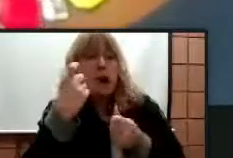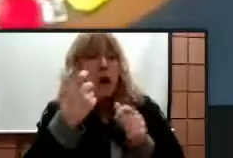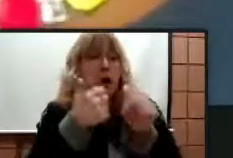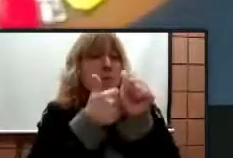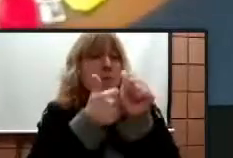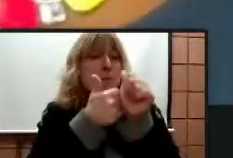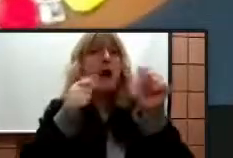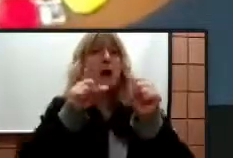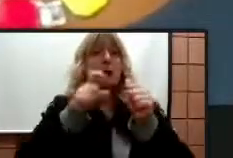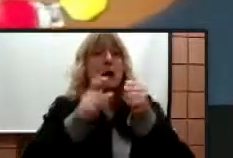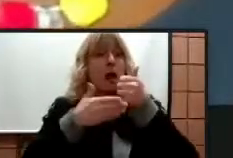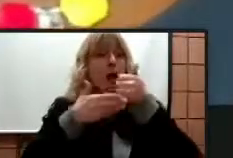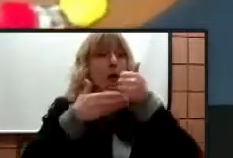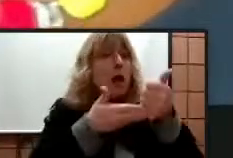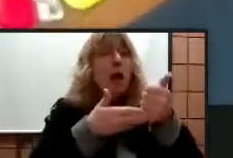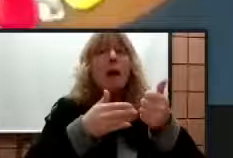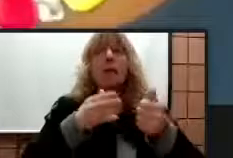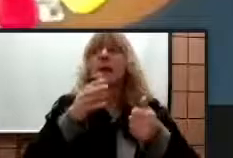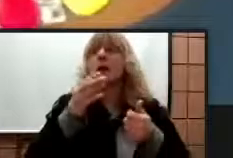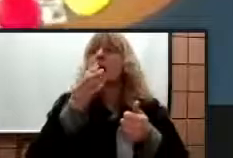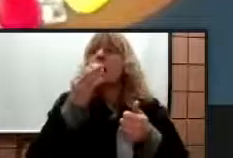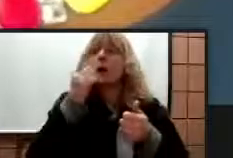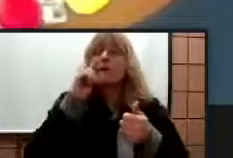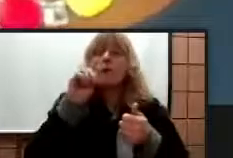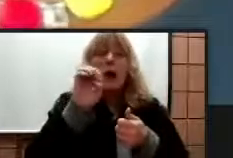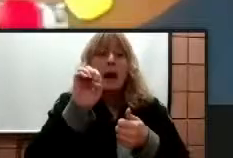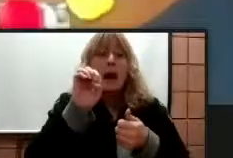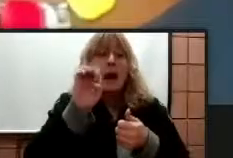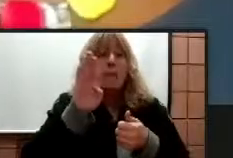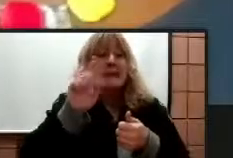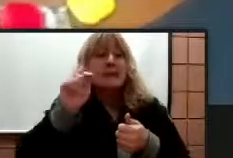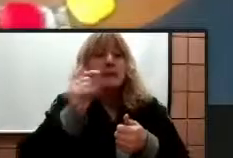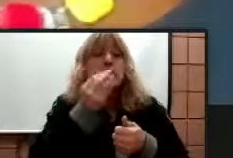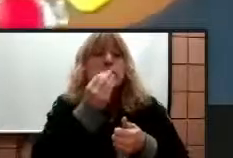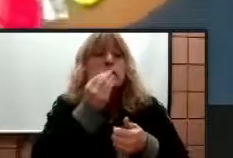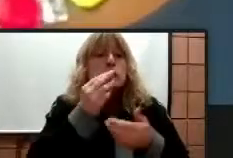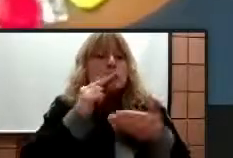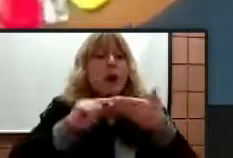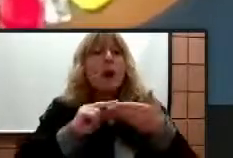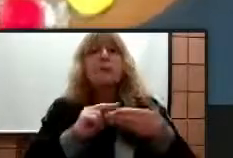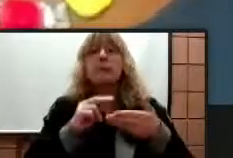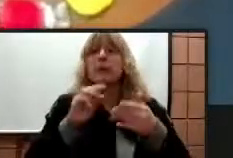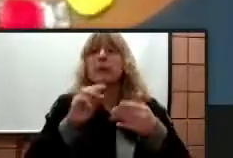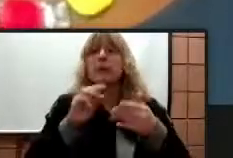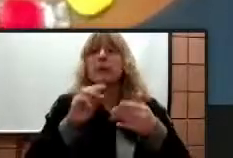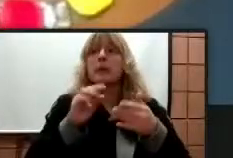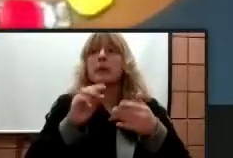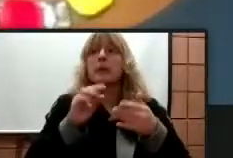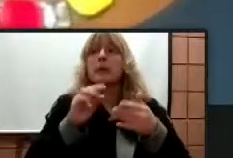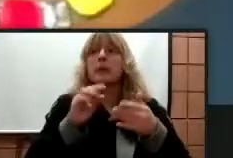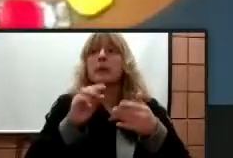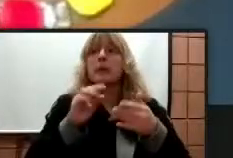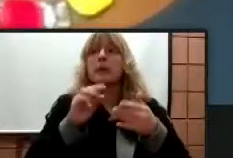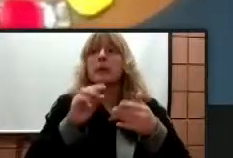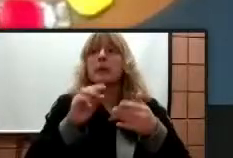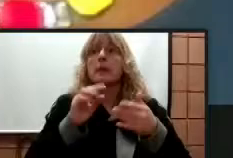as it relates to EBT or for families who need help with meals. There's so much that